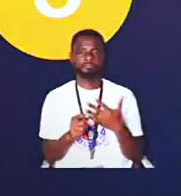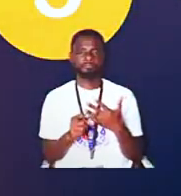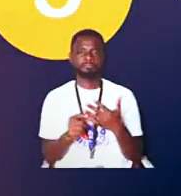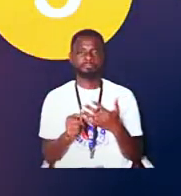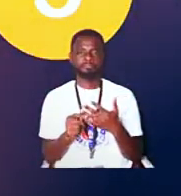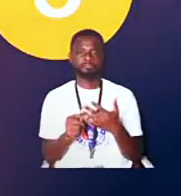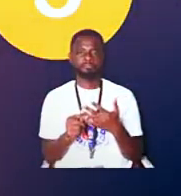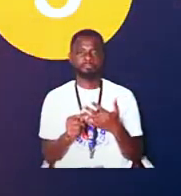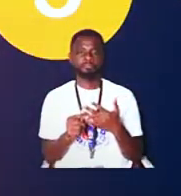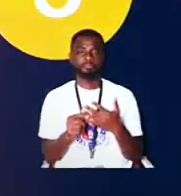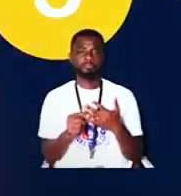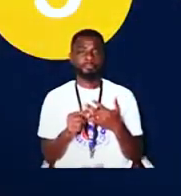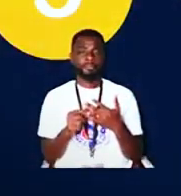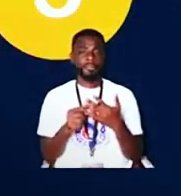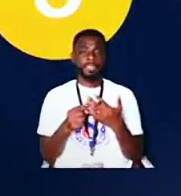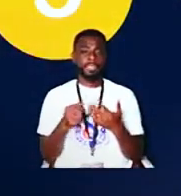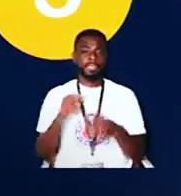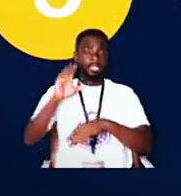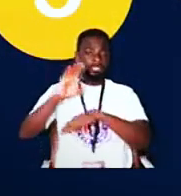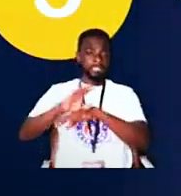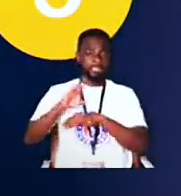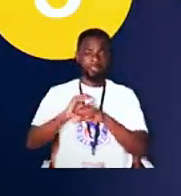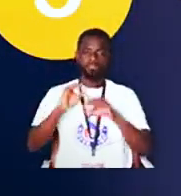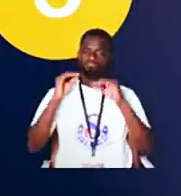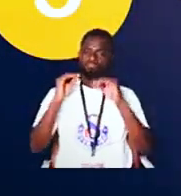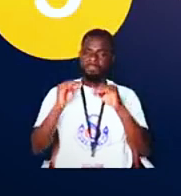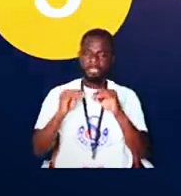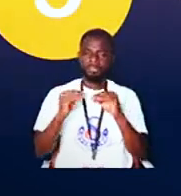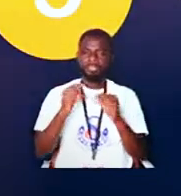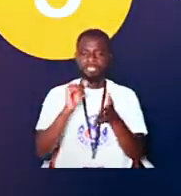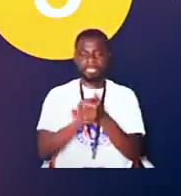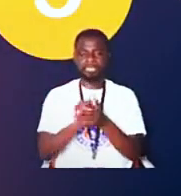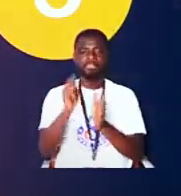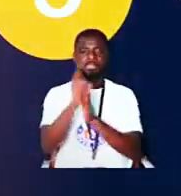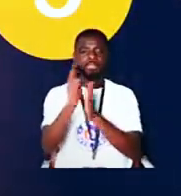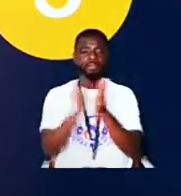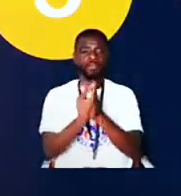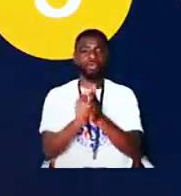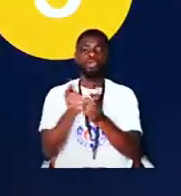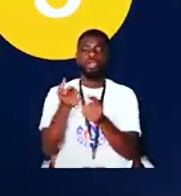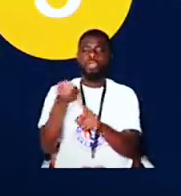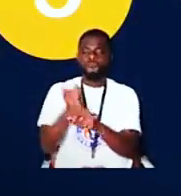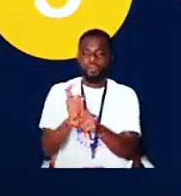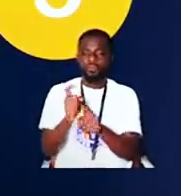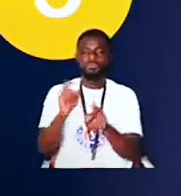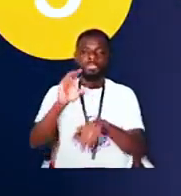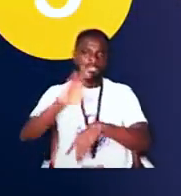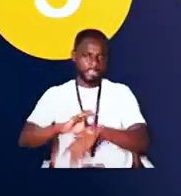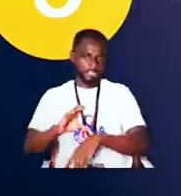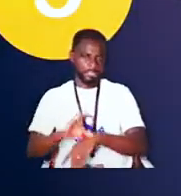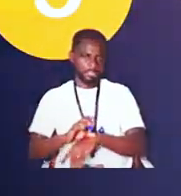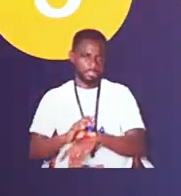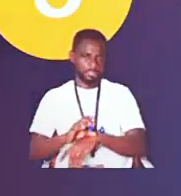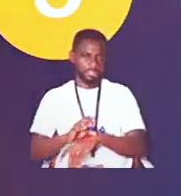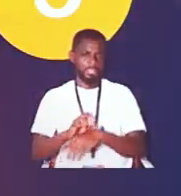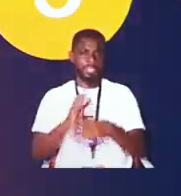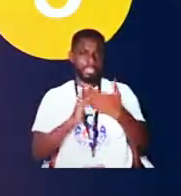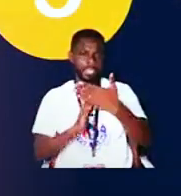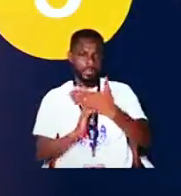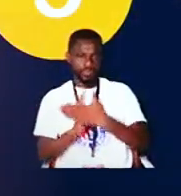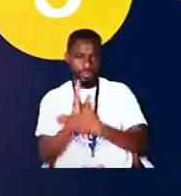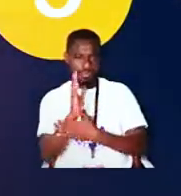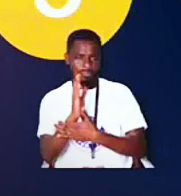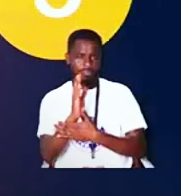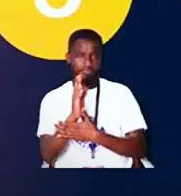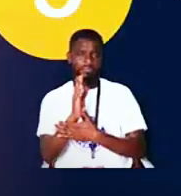number five, the Protestant taught that the law comes from Zion, that is the church, and the righteousness